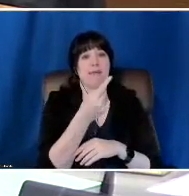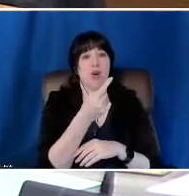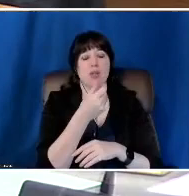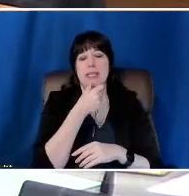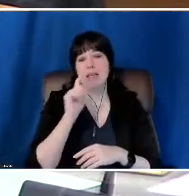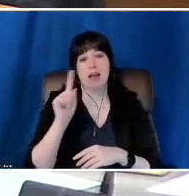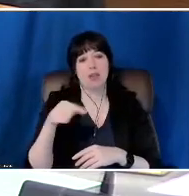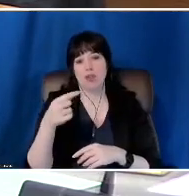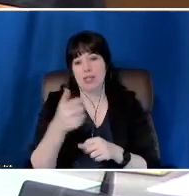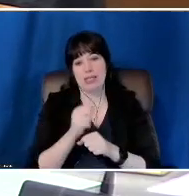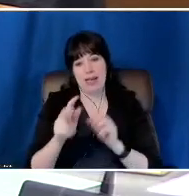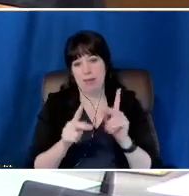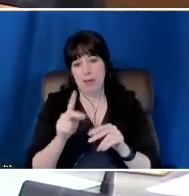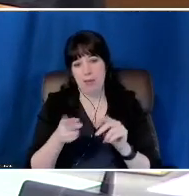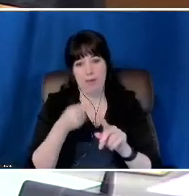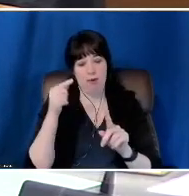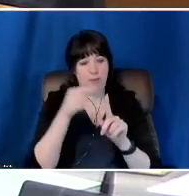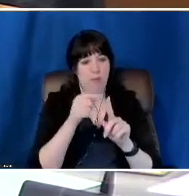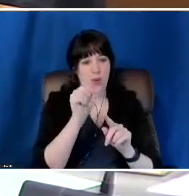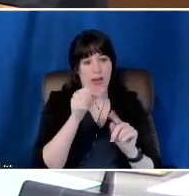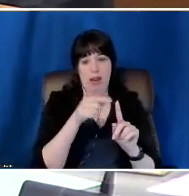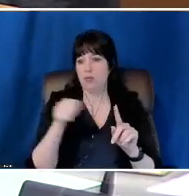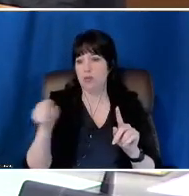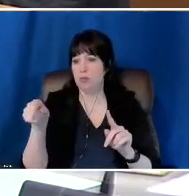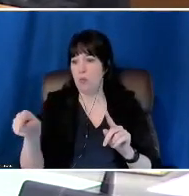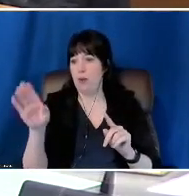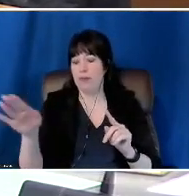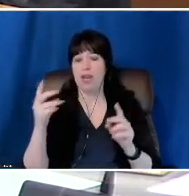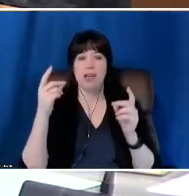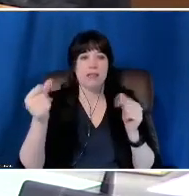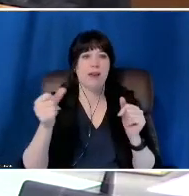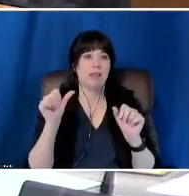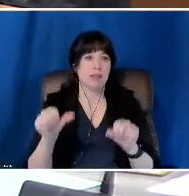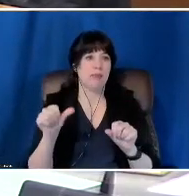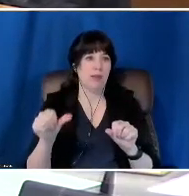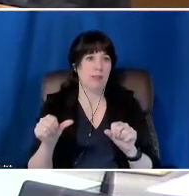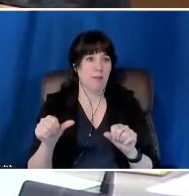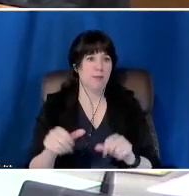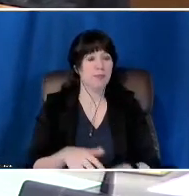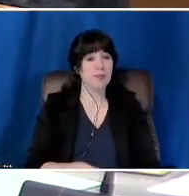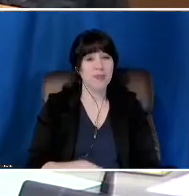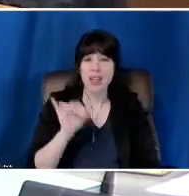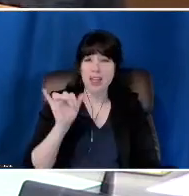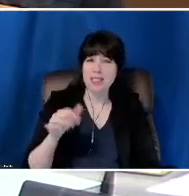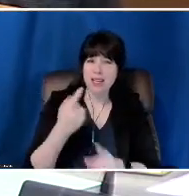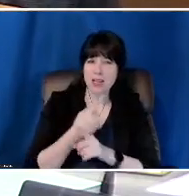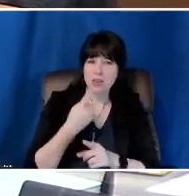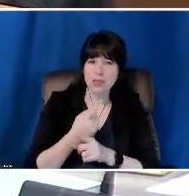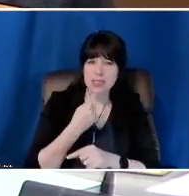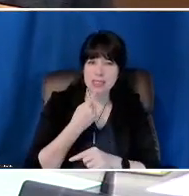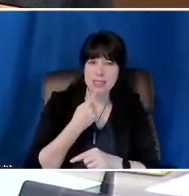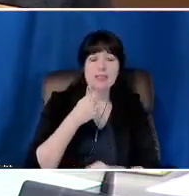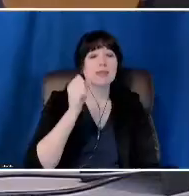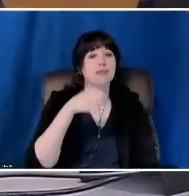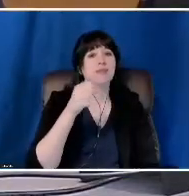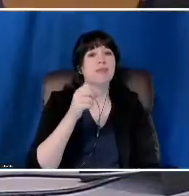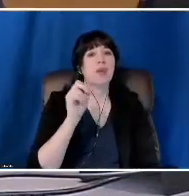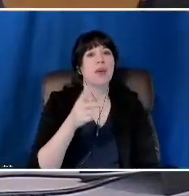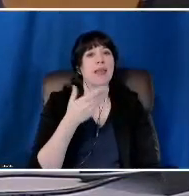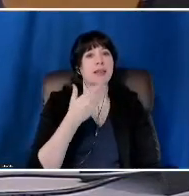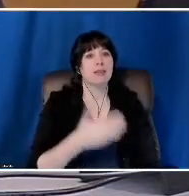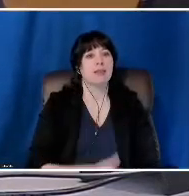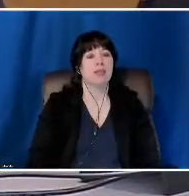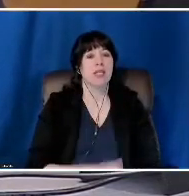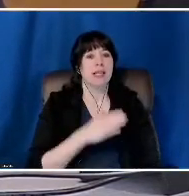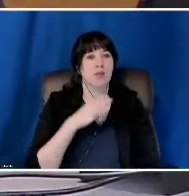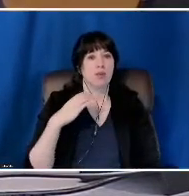point A to point B as fast as possible. I think, is that accurately said? Okay. Thank you, Councillor. Councillor